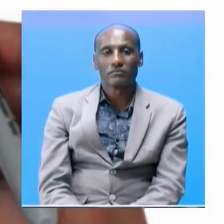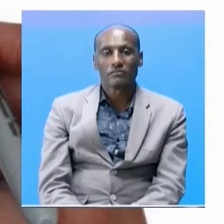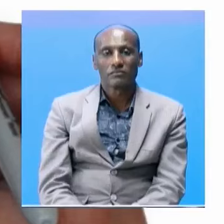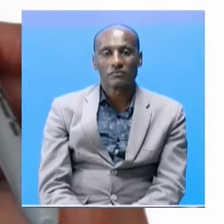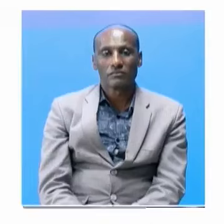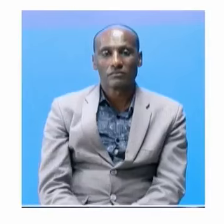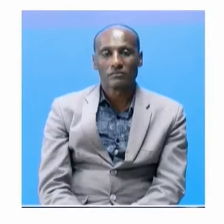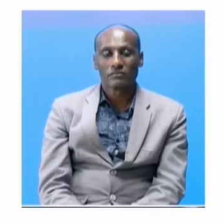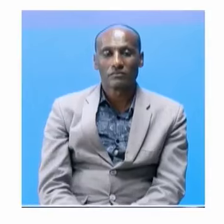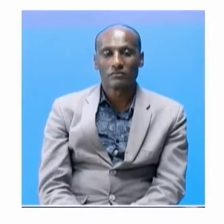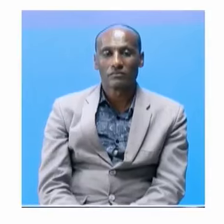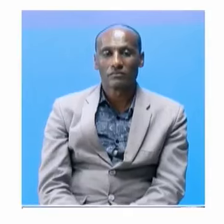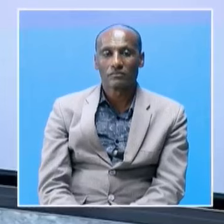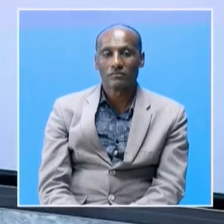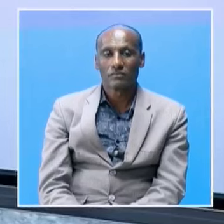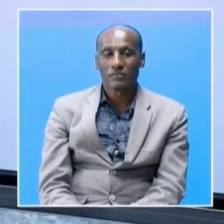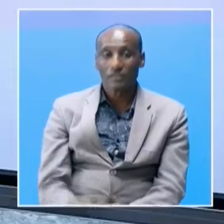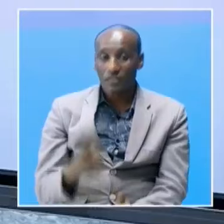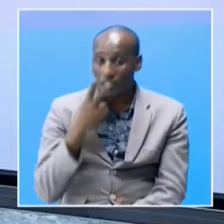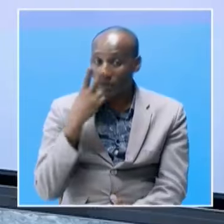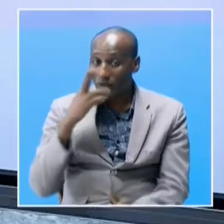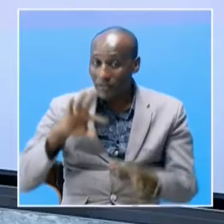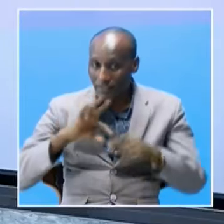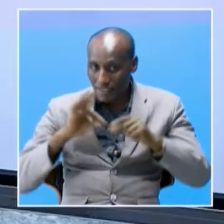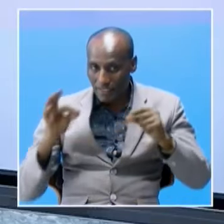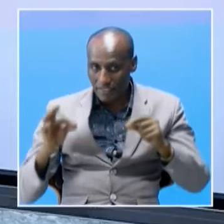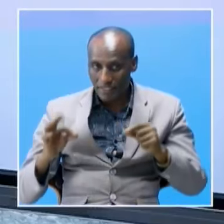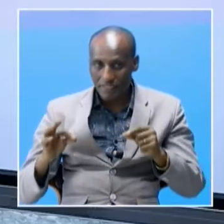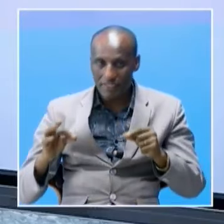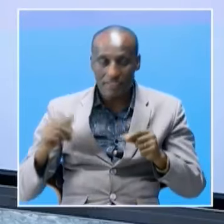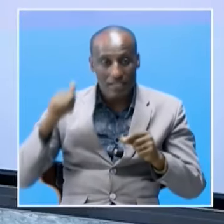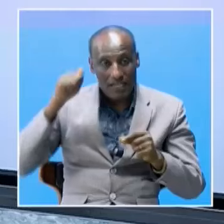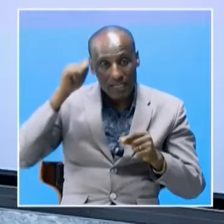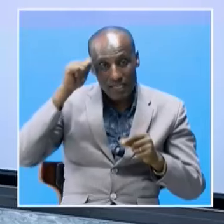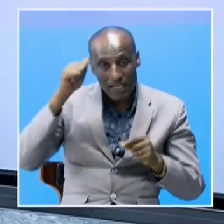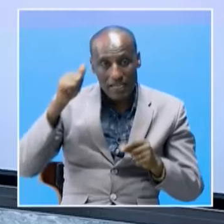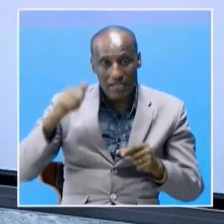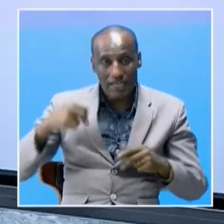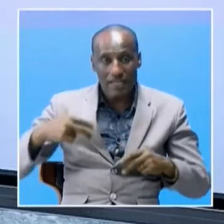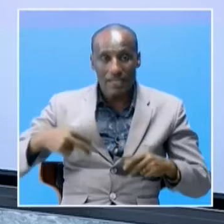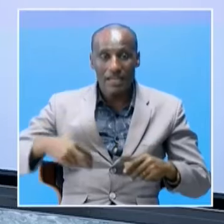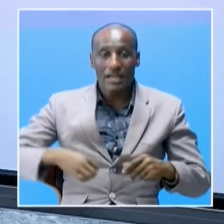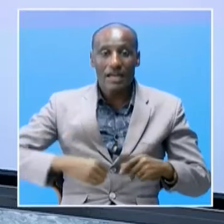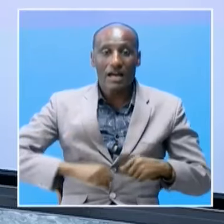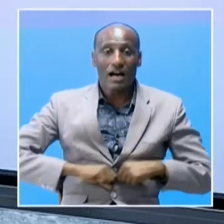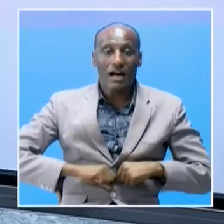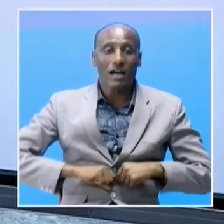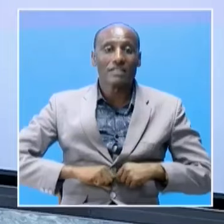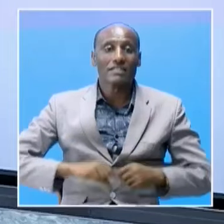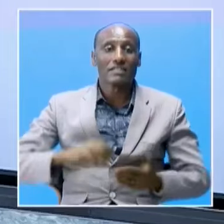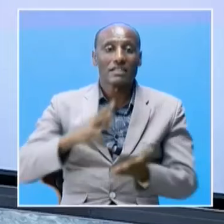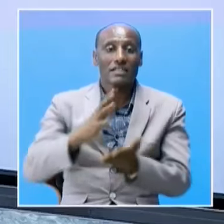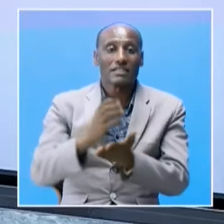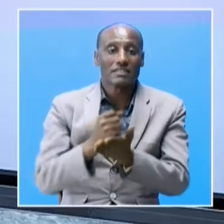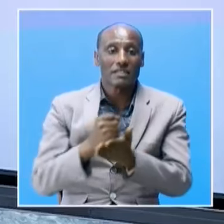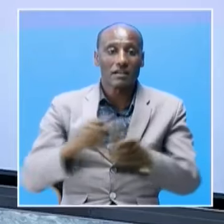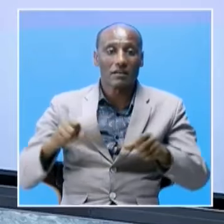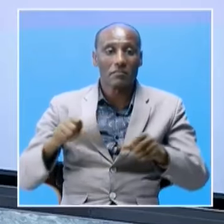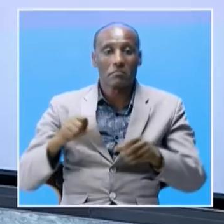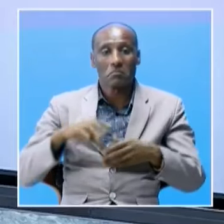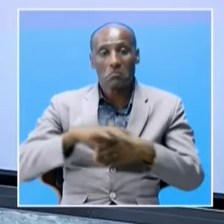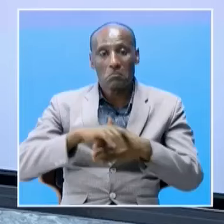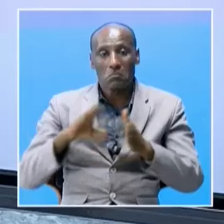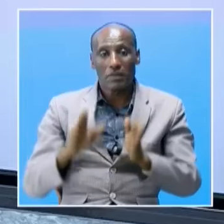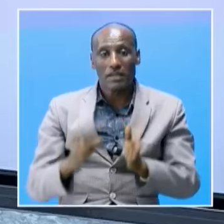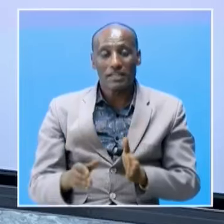Yeah? Look at this. He has some money. I have some preconditions. Yes? And then what do I say? He should